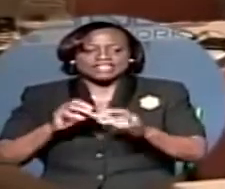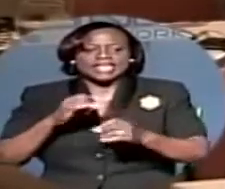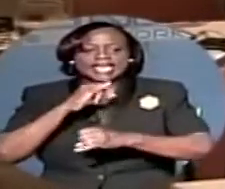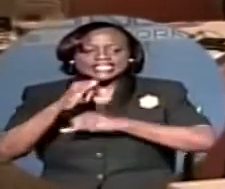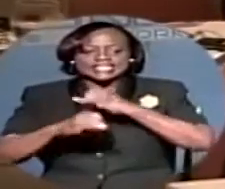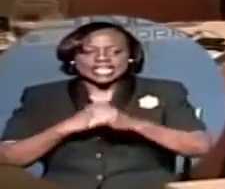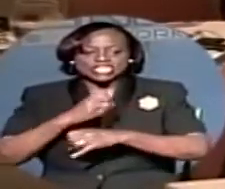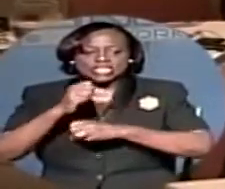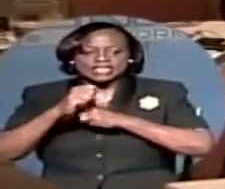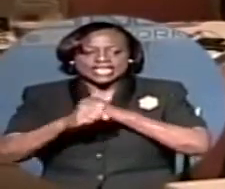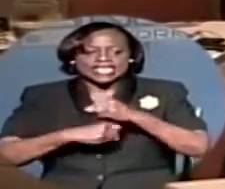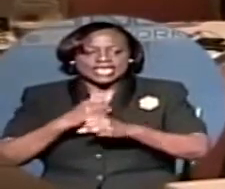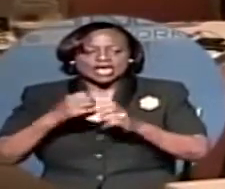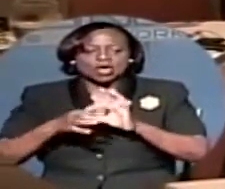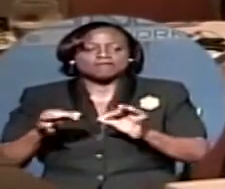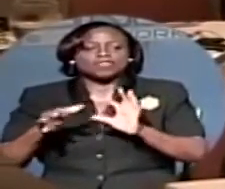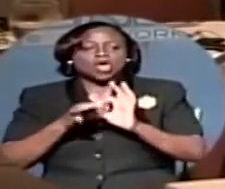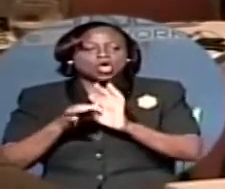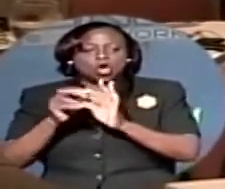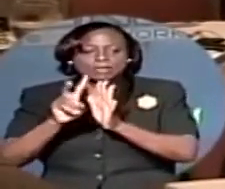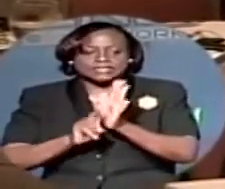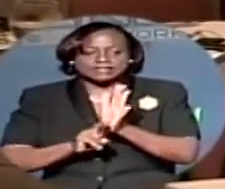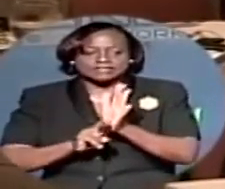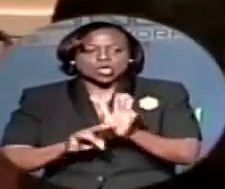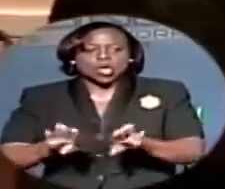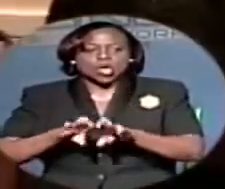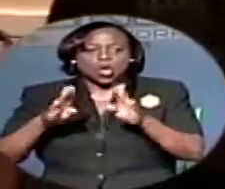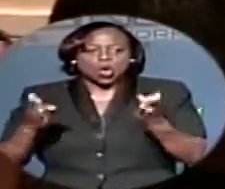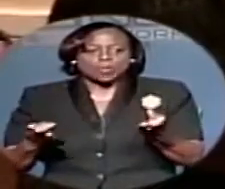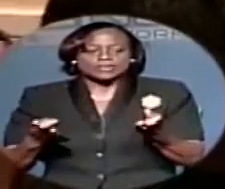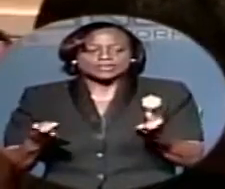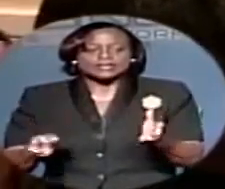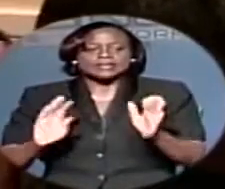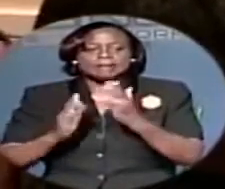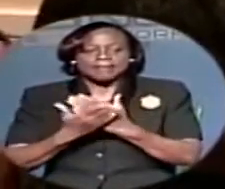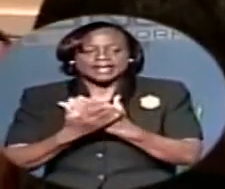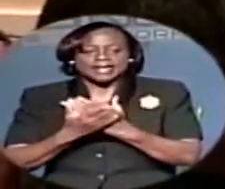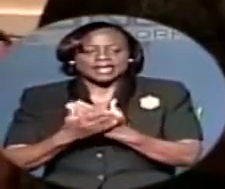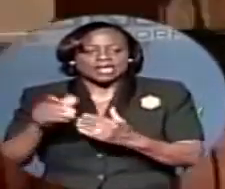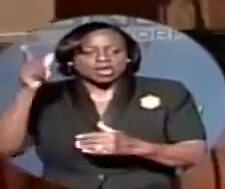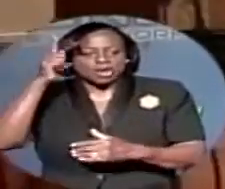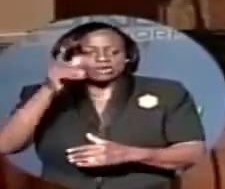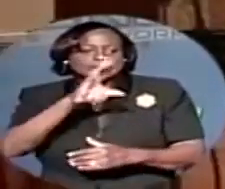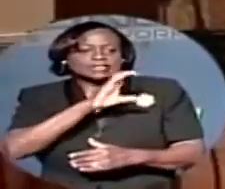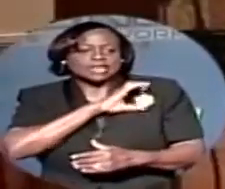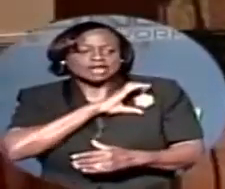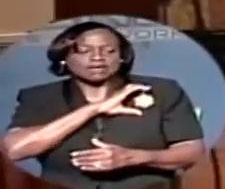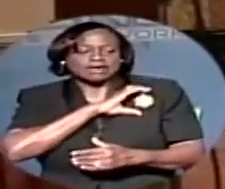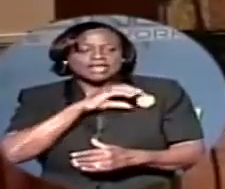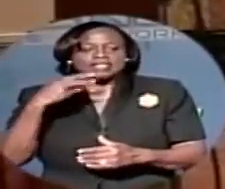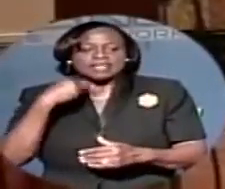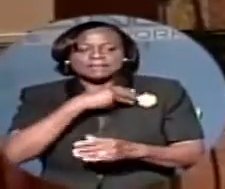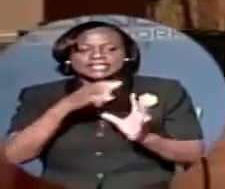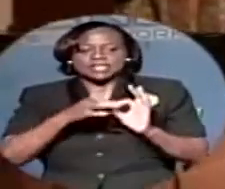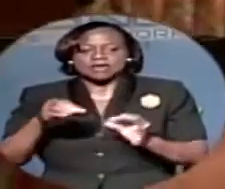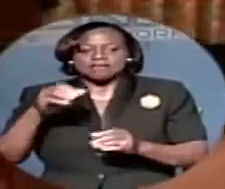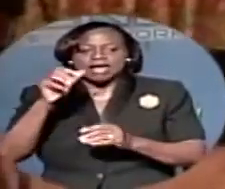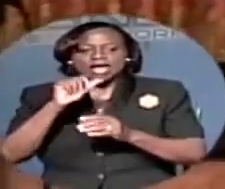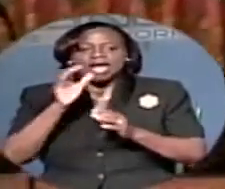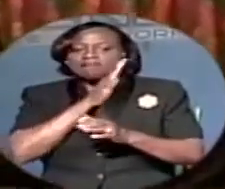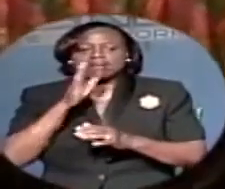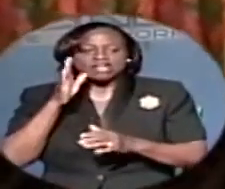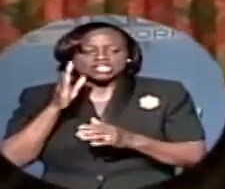2012. Officially opened by the Ministry of Agriculture, the Minister of Agriculture, that is, Lawrence Cartwright, this morning, the forum